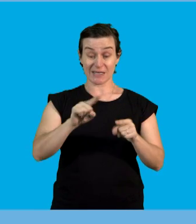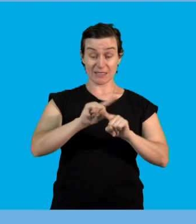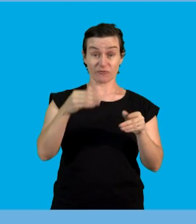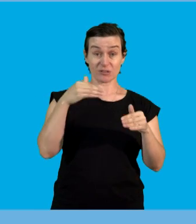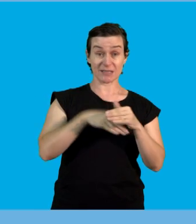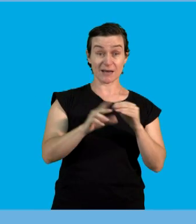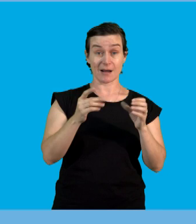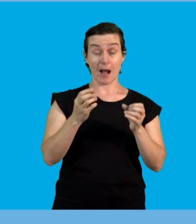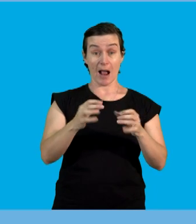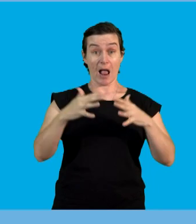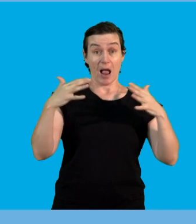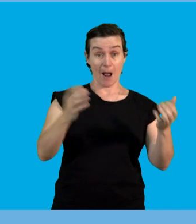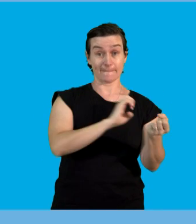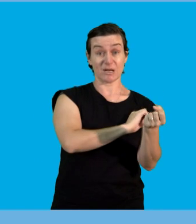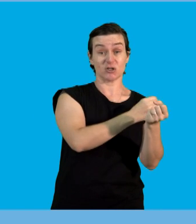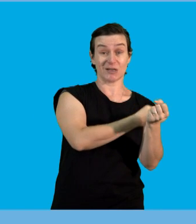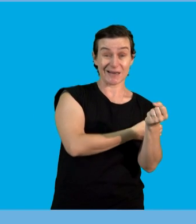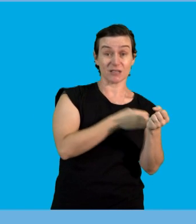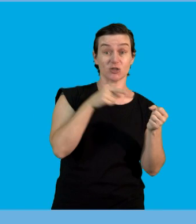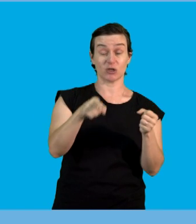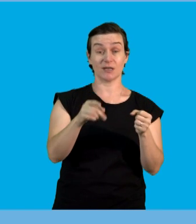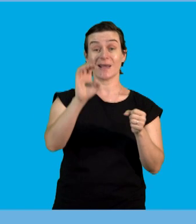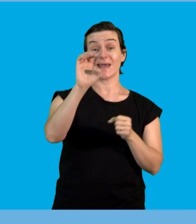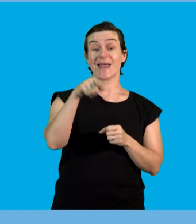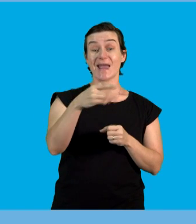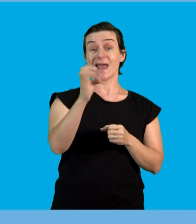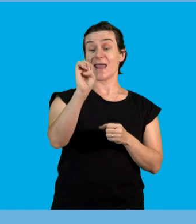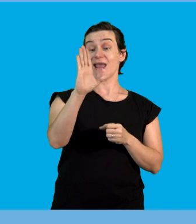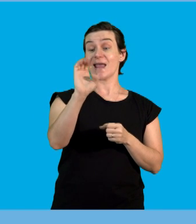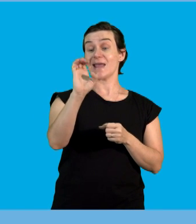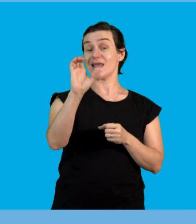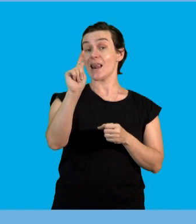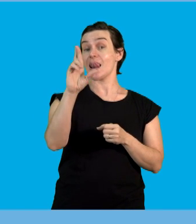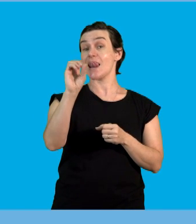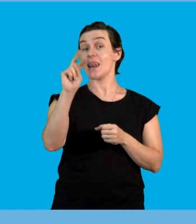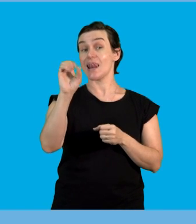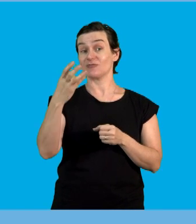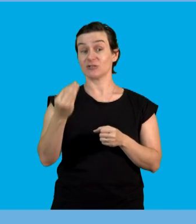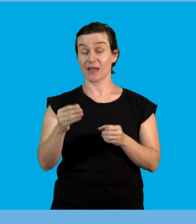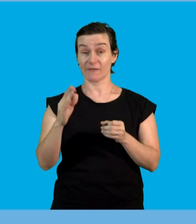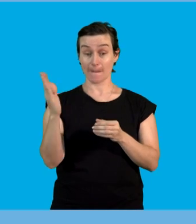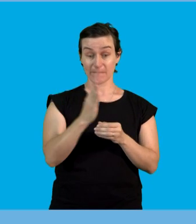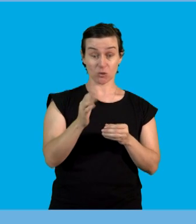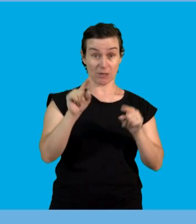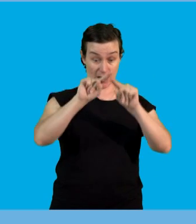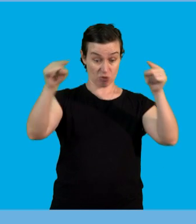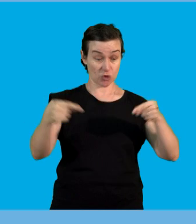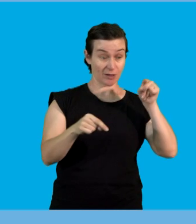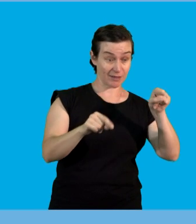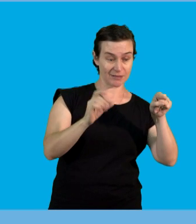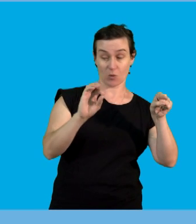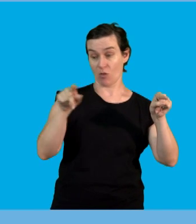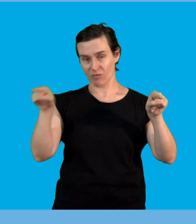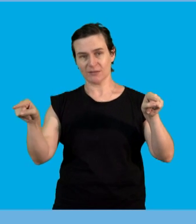in the amount of energy that charge carriers, in this case the electrons, have between 2 points in a circuit. So whenever